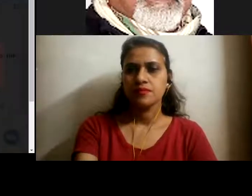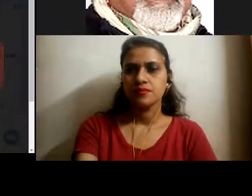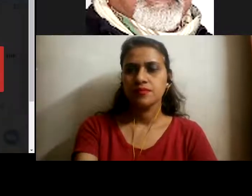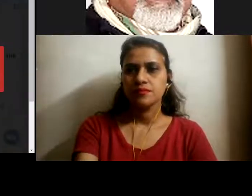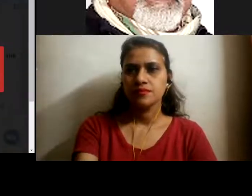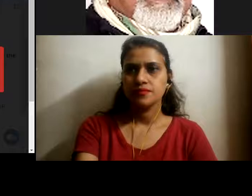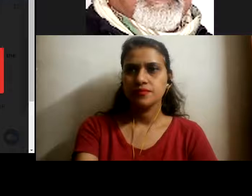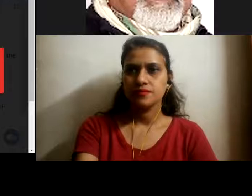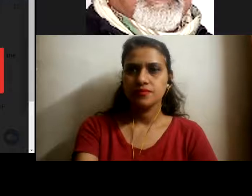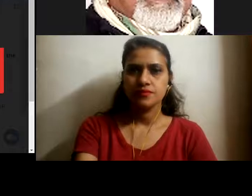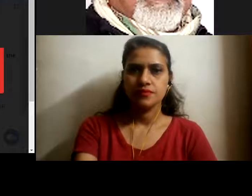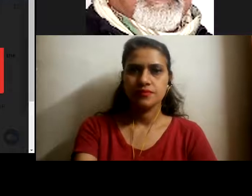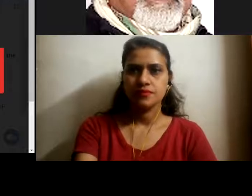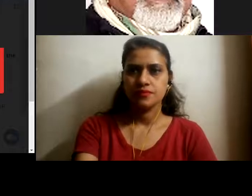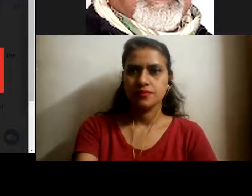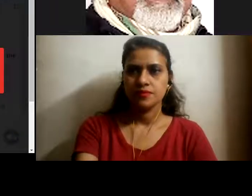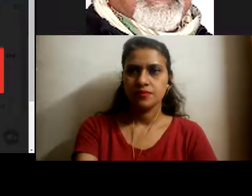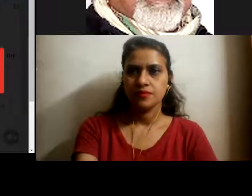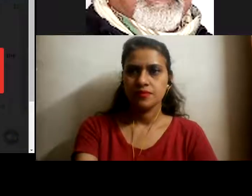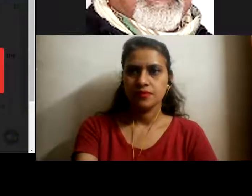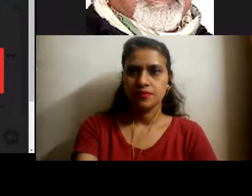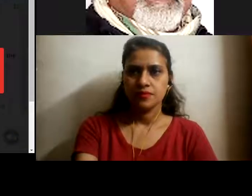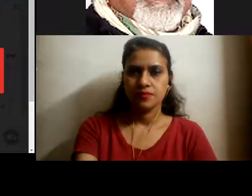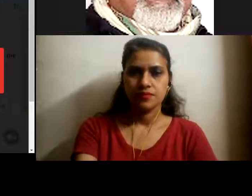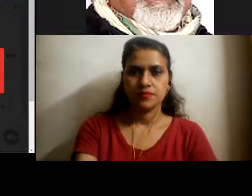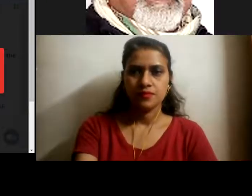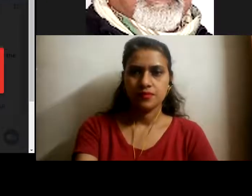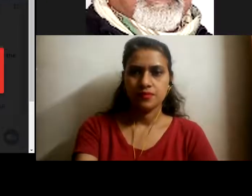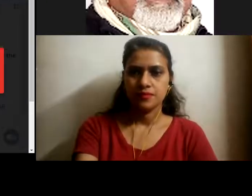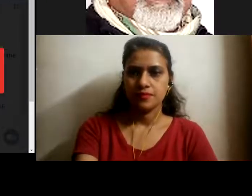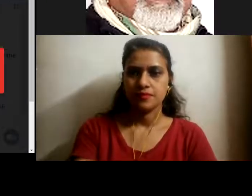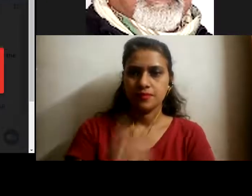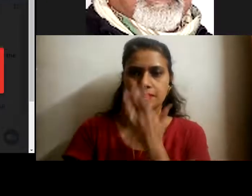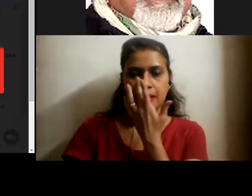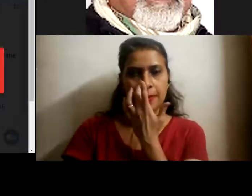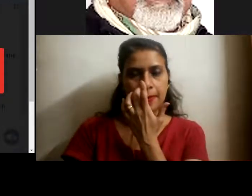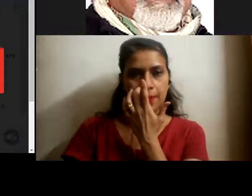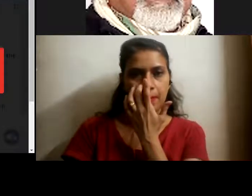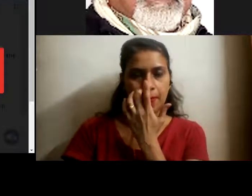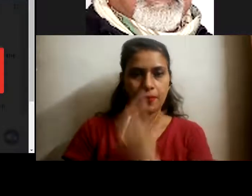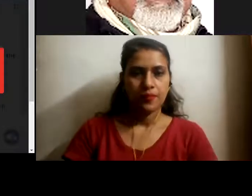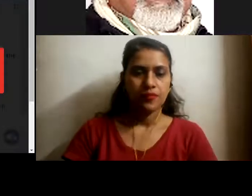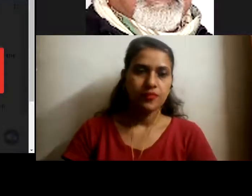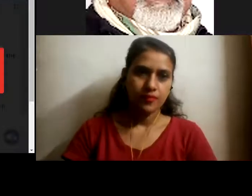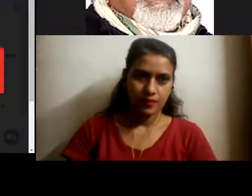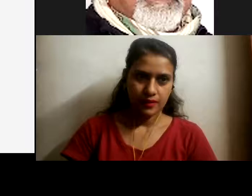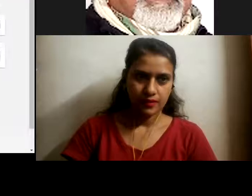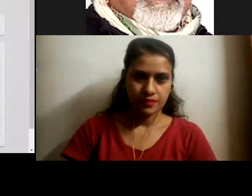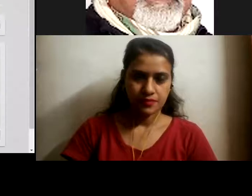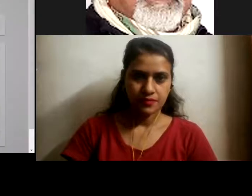So we just went through word search. Now let's find a case law by section, a given section.